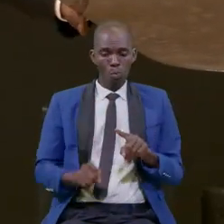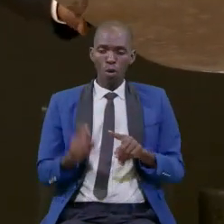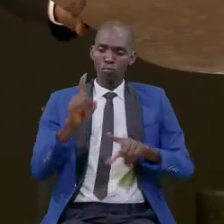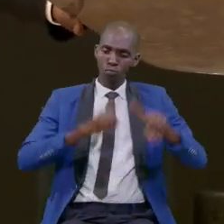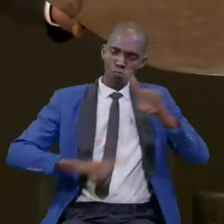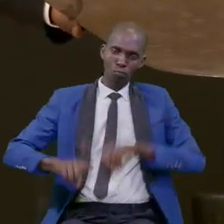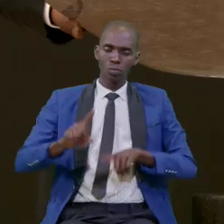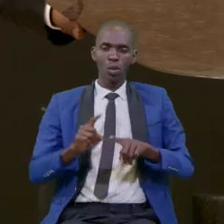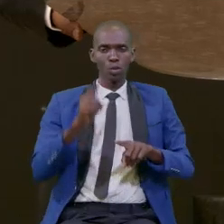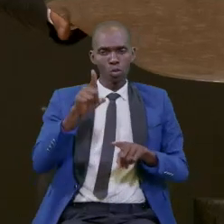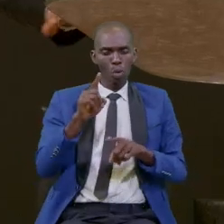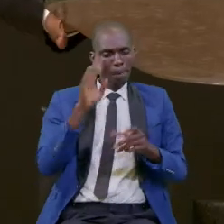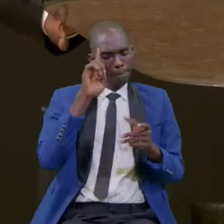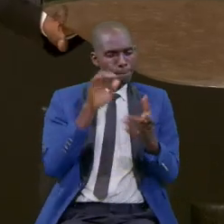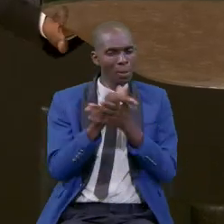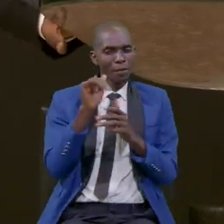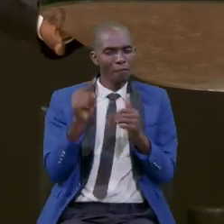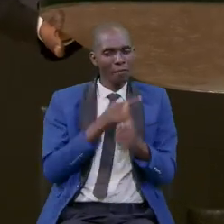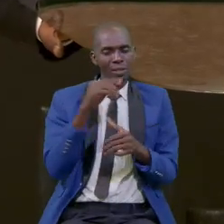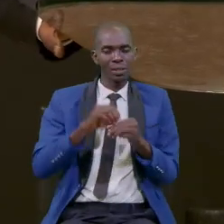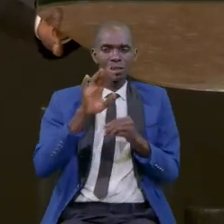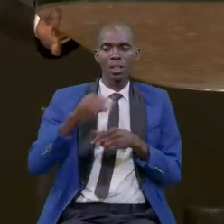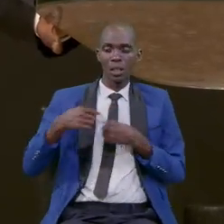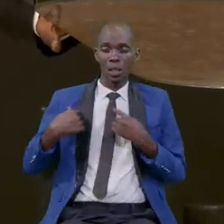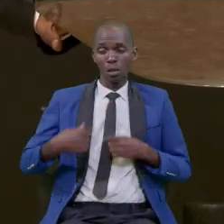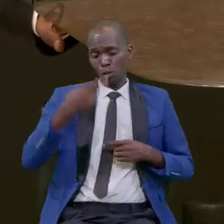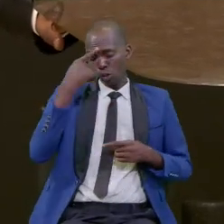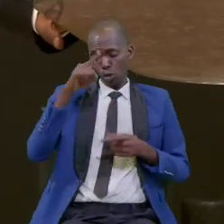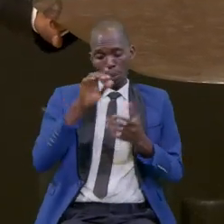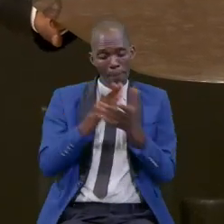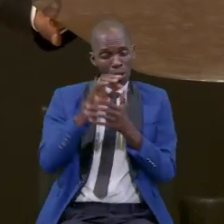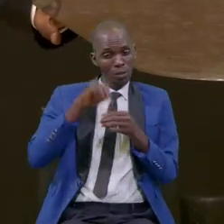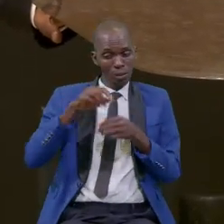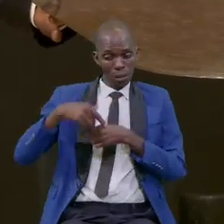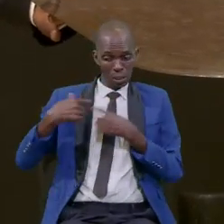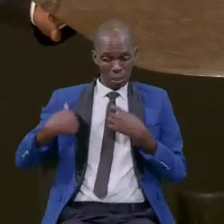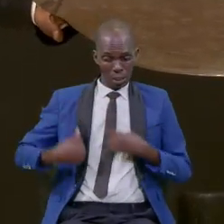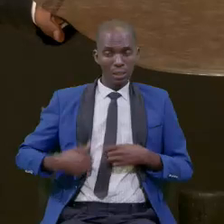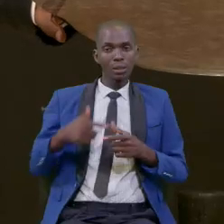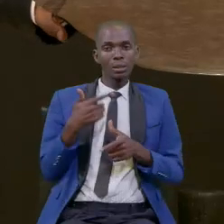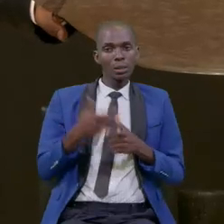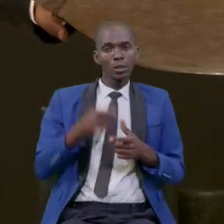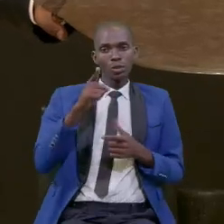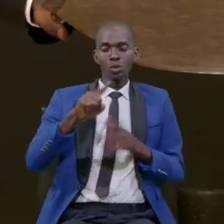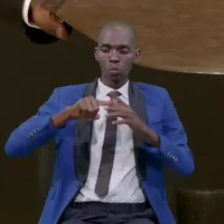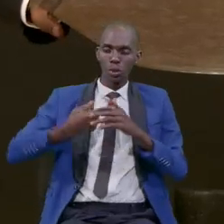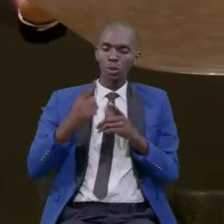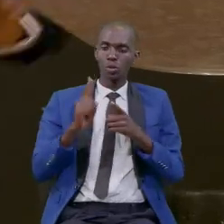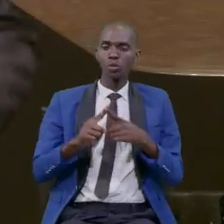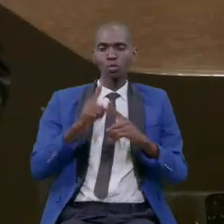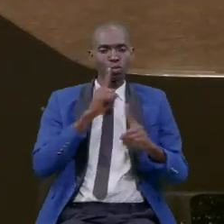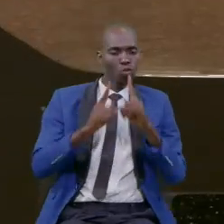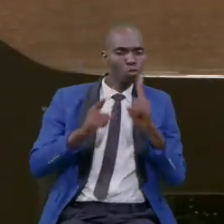you believe in your heart. And out of the depth of your mouth, of the heart, your mouth is